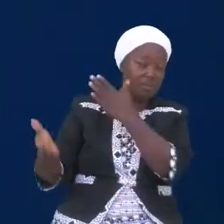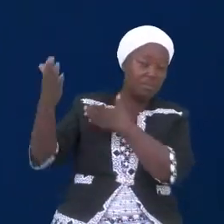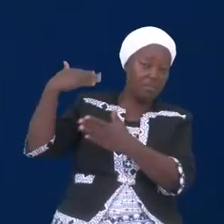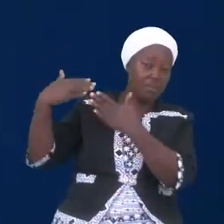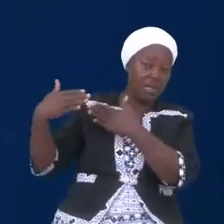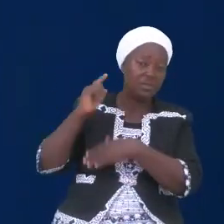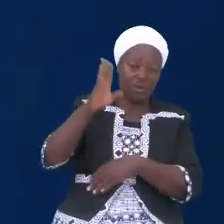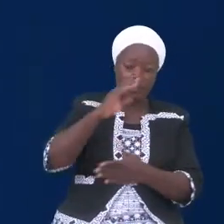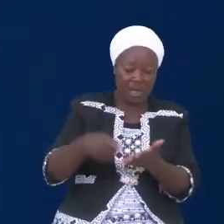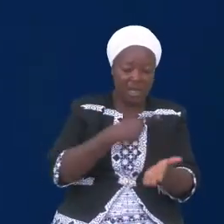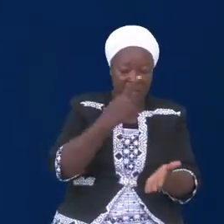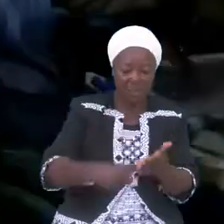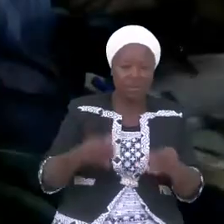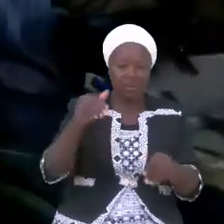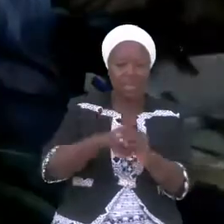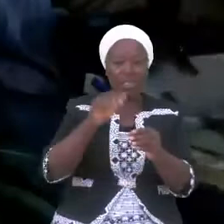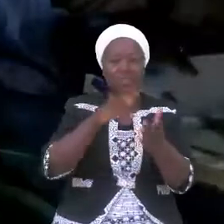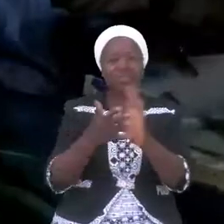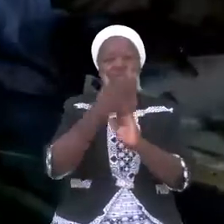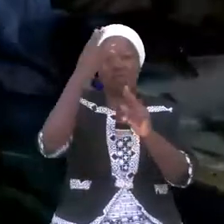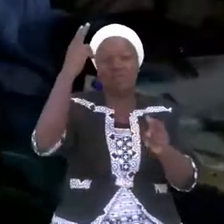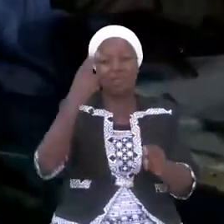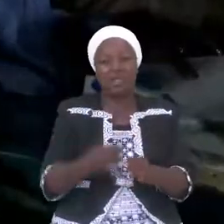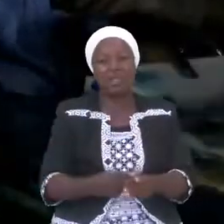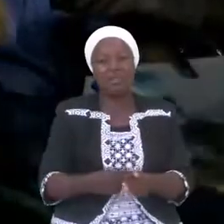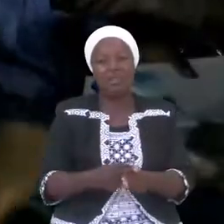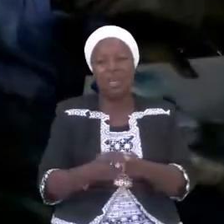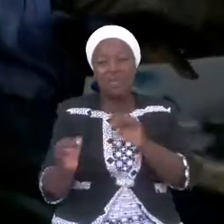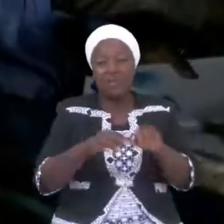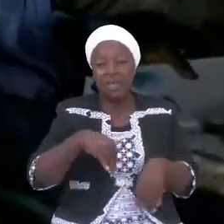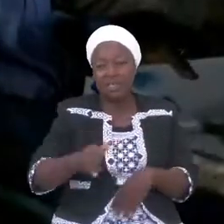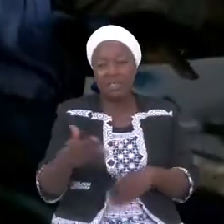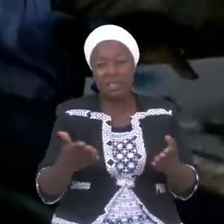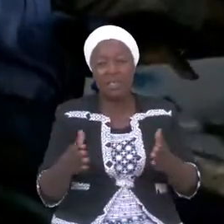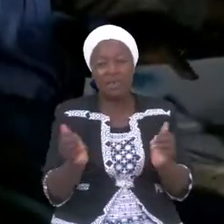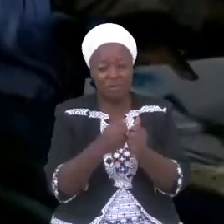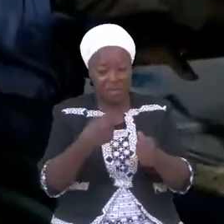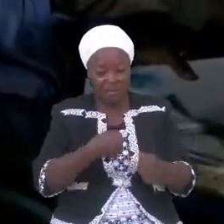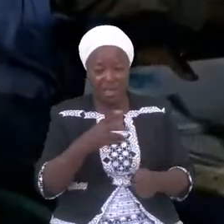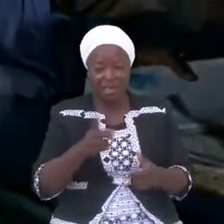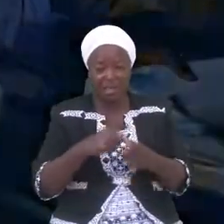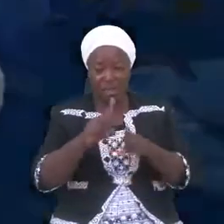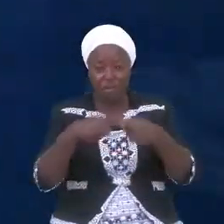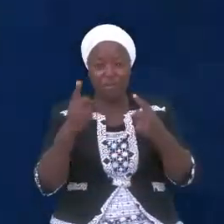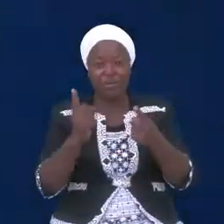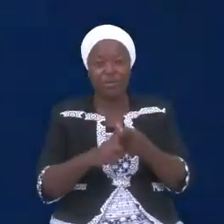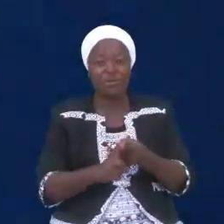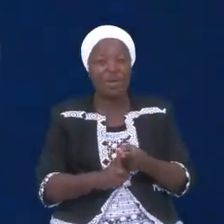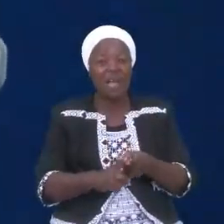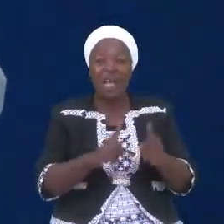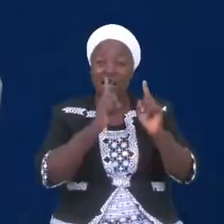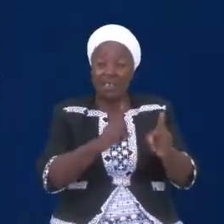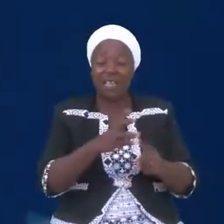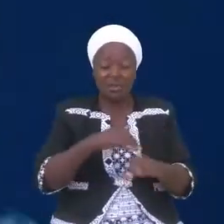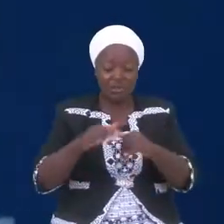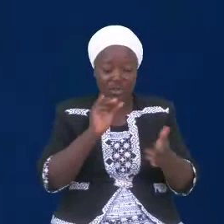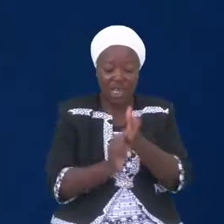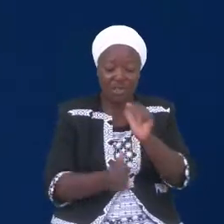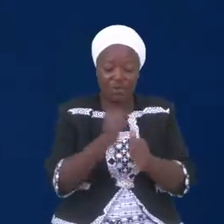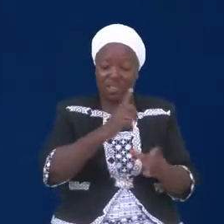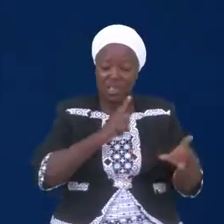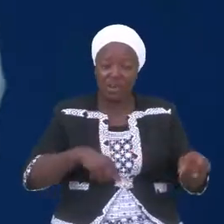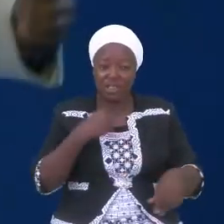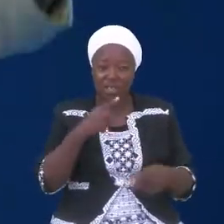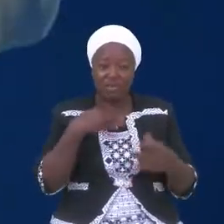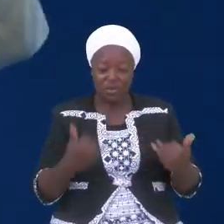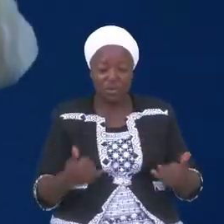be canceled in Jesus' name. If you're still there with me and you are going to do what the Lord is telling you tonight,